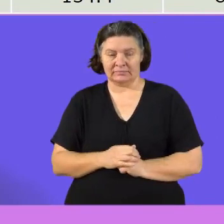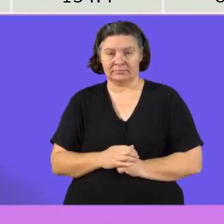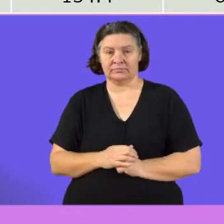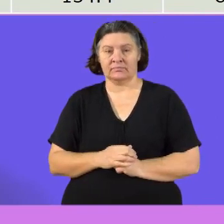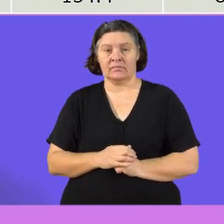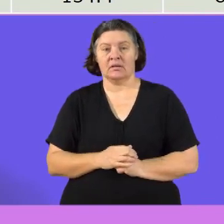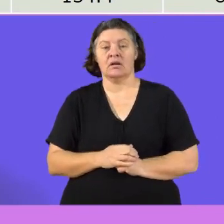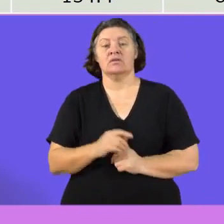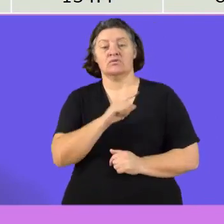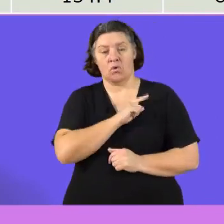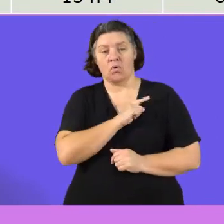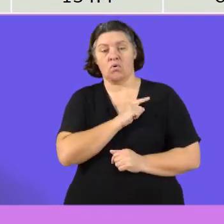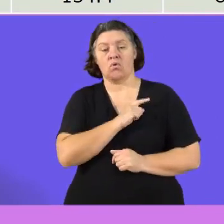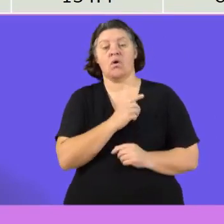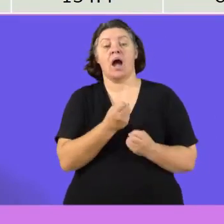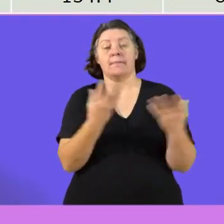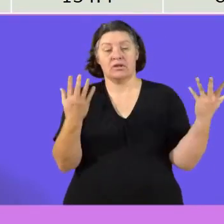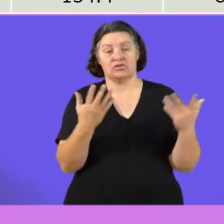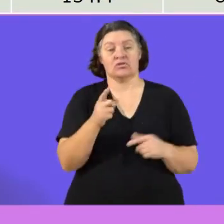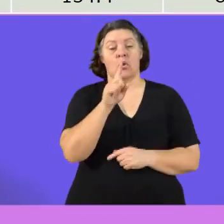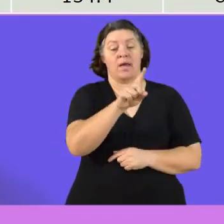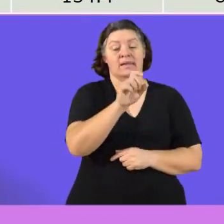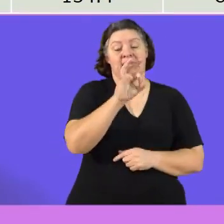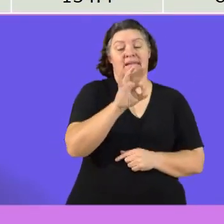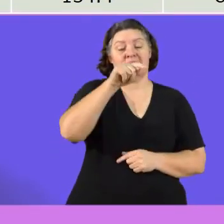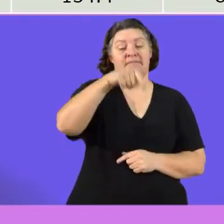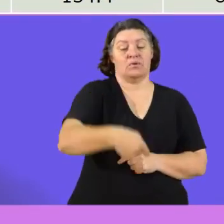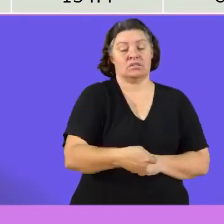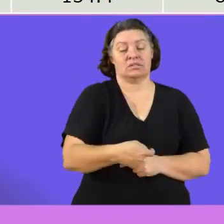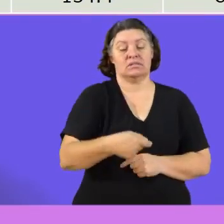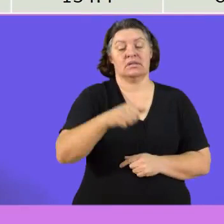So let me type that in. So that will give us an amount of